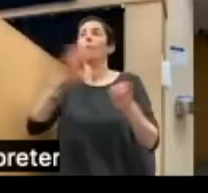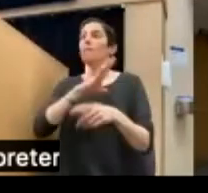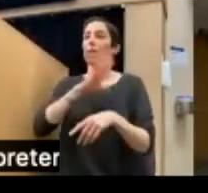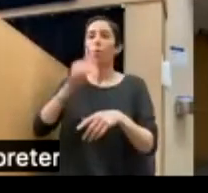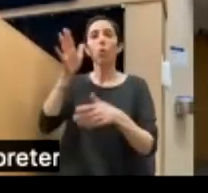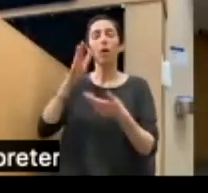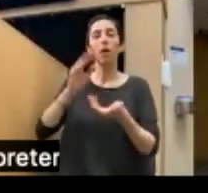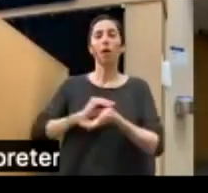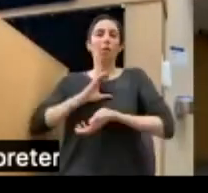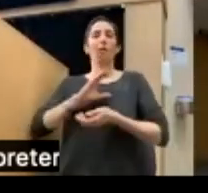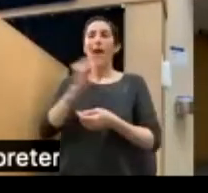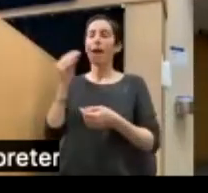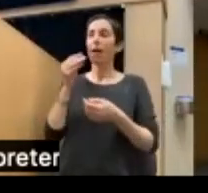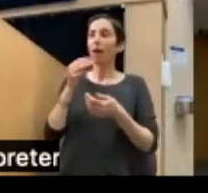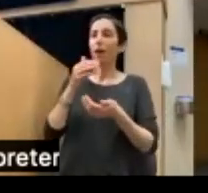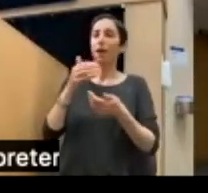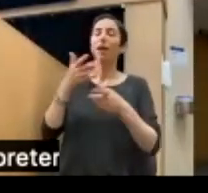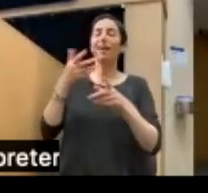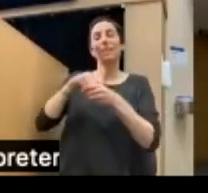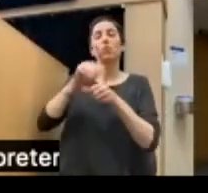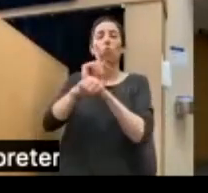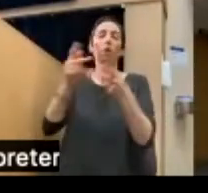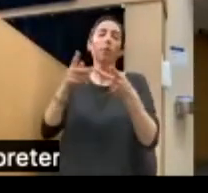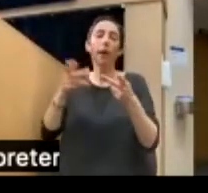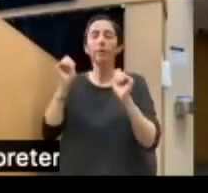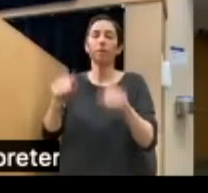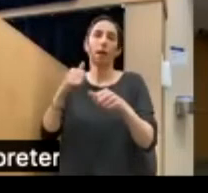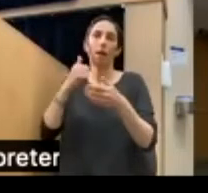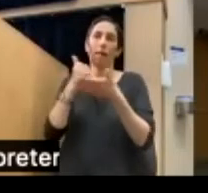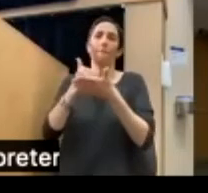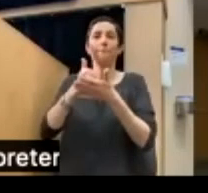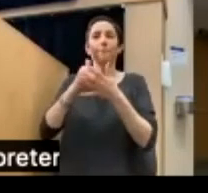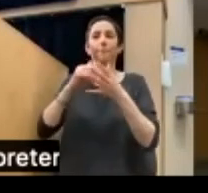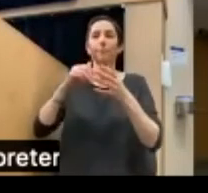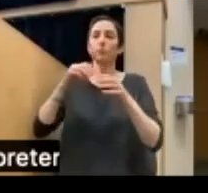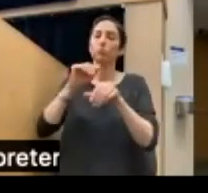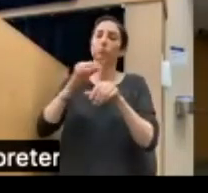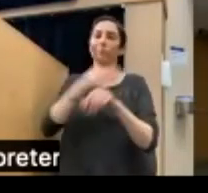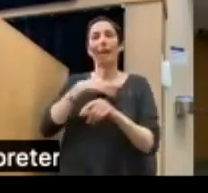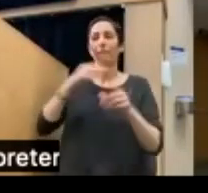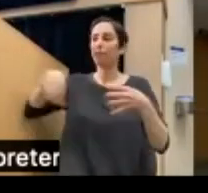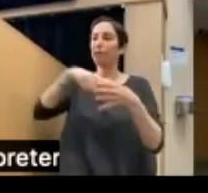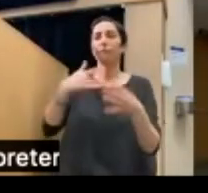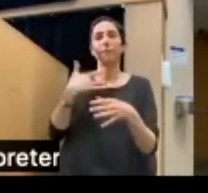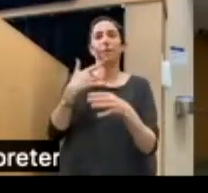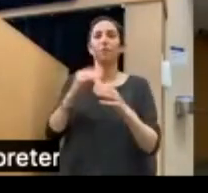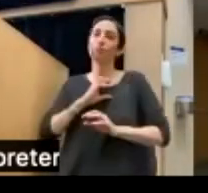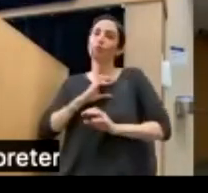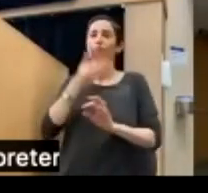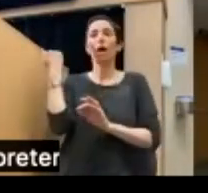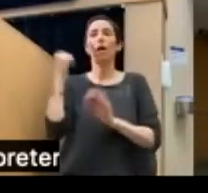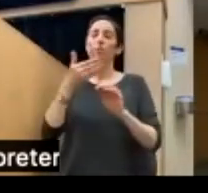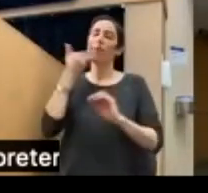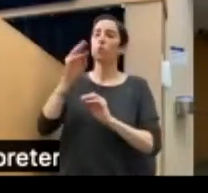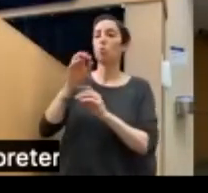fun too. And it doesn't have to take much time. It can be something small, like a compliment. And then gratitude, which is